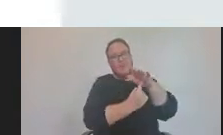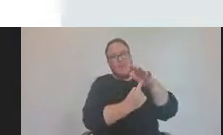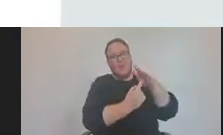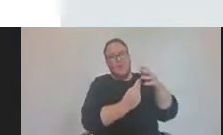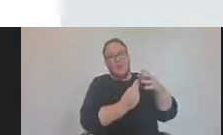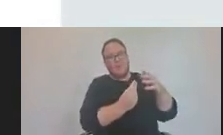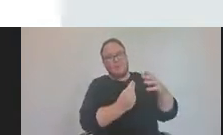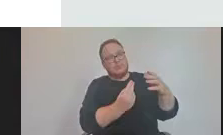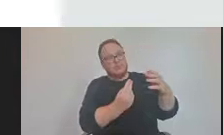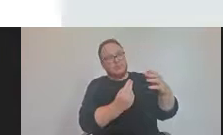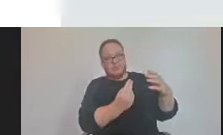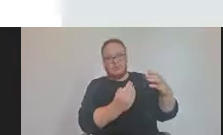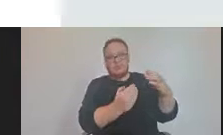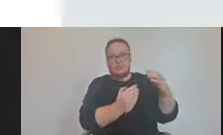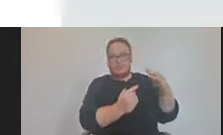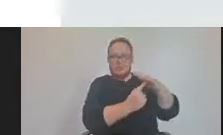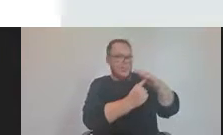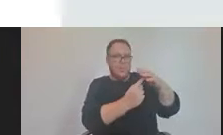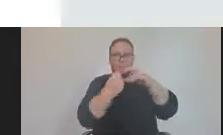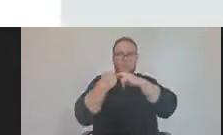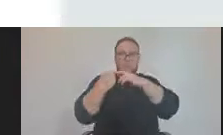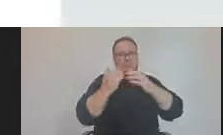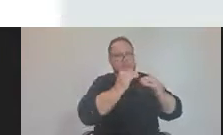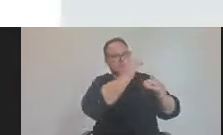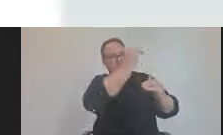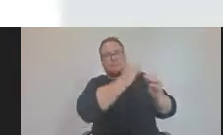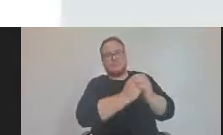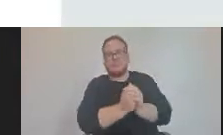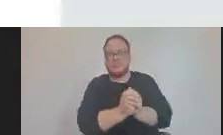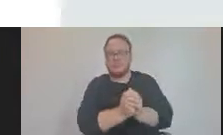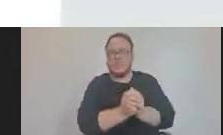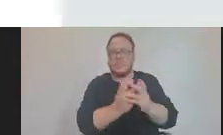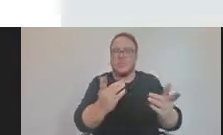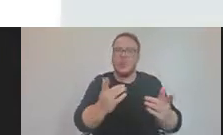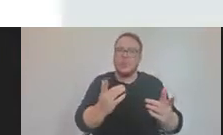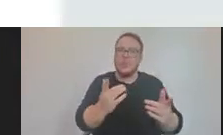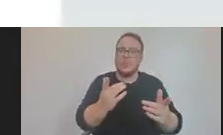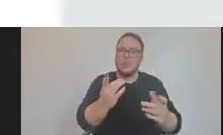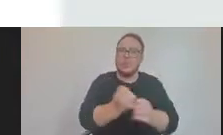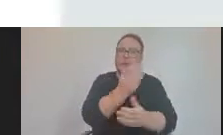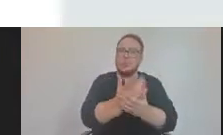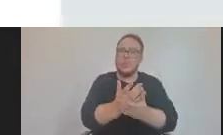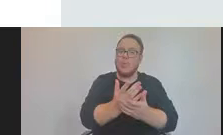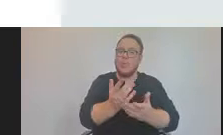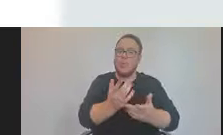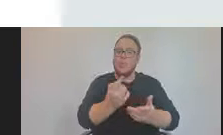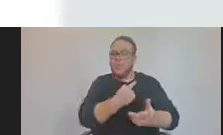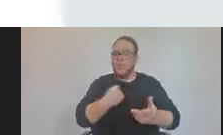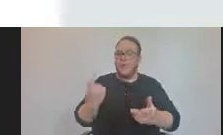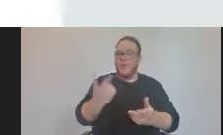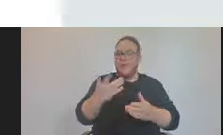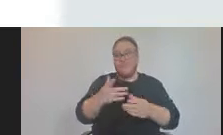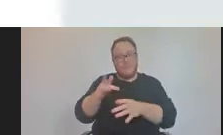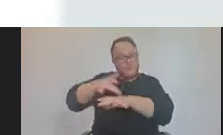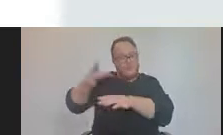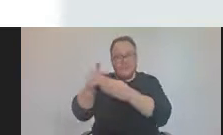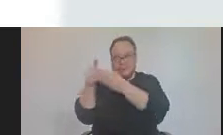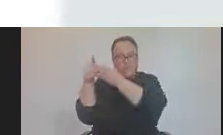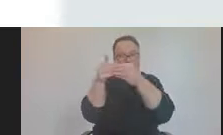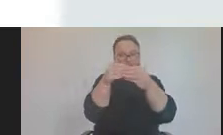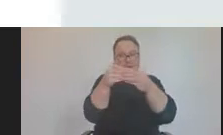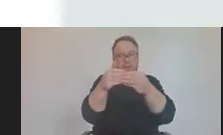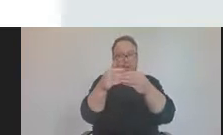Demonstrating that we are one system, we have strong clinical and professional leadership to develop these priorities, and each of these